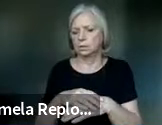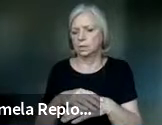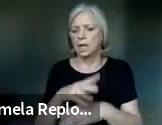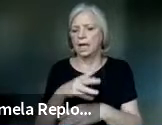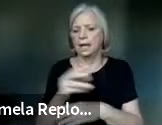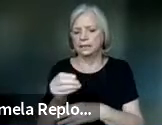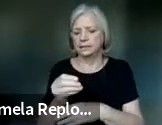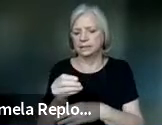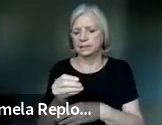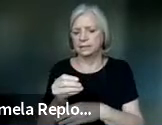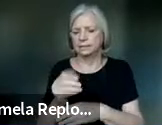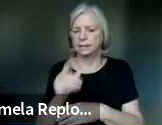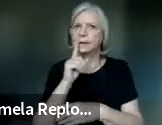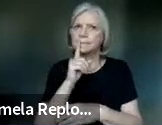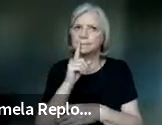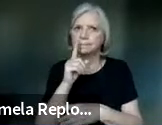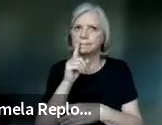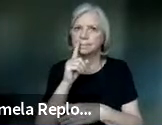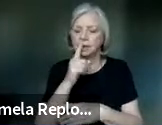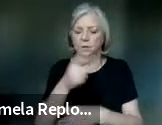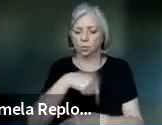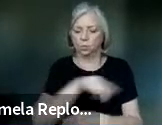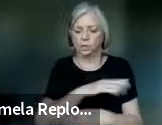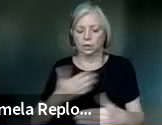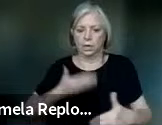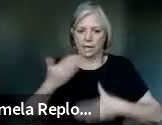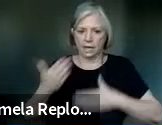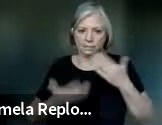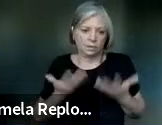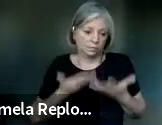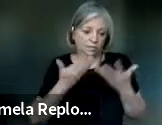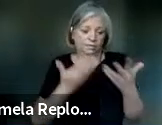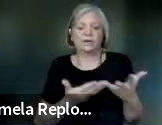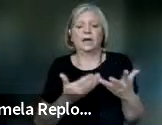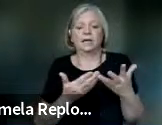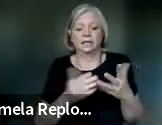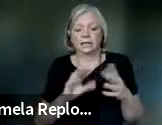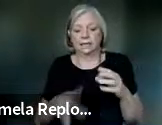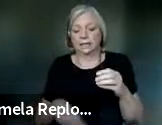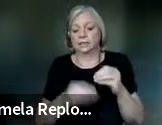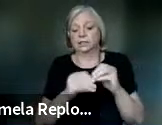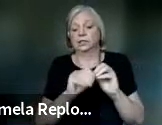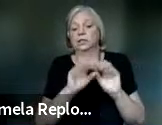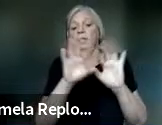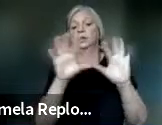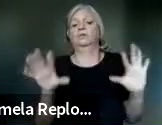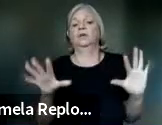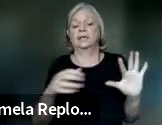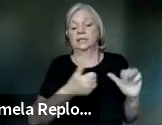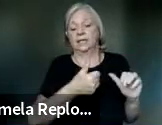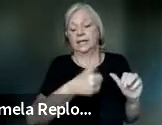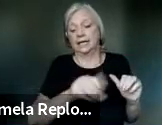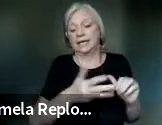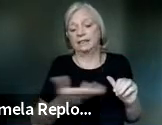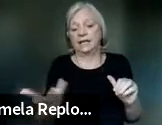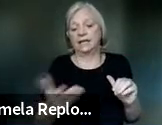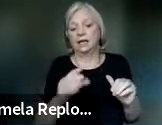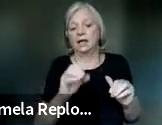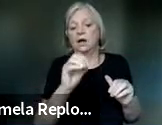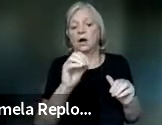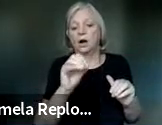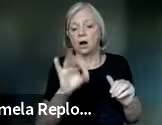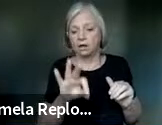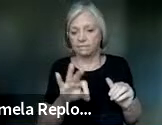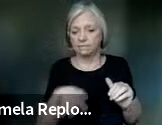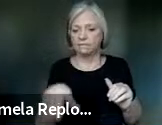And we're happy to provide additional clarification on anything offline after the meeting.